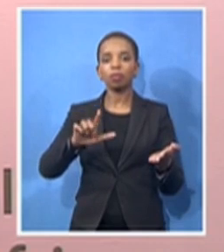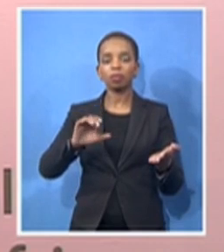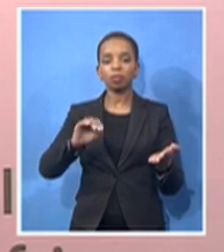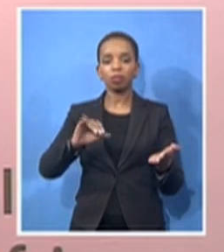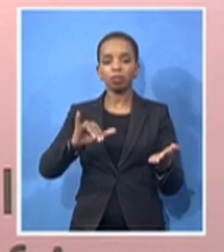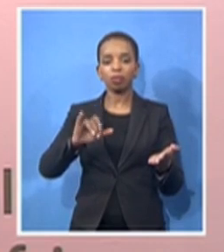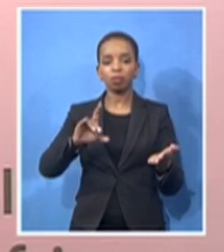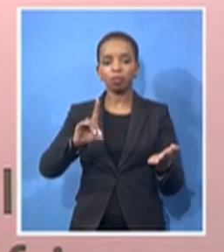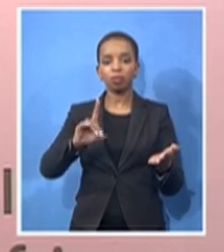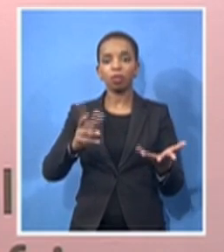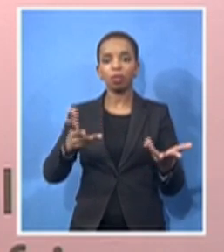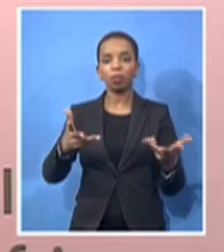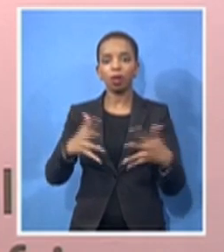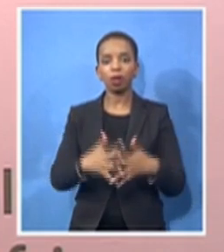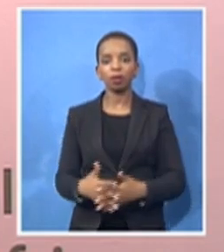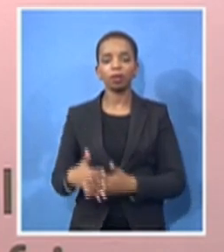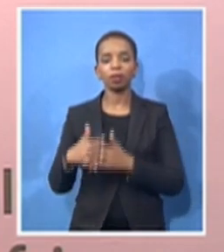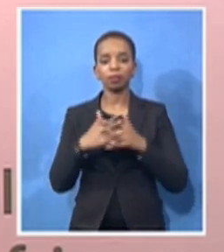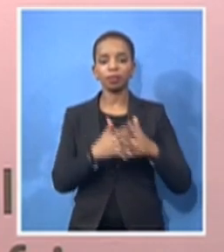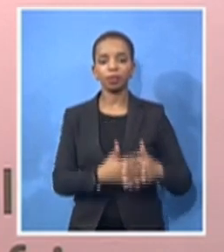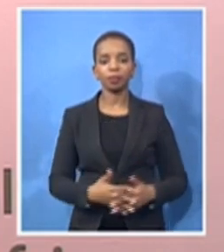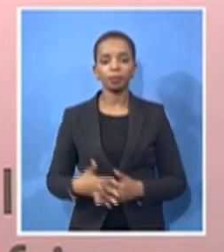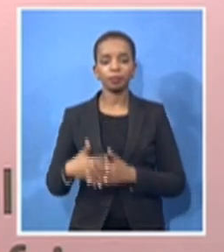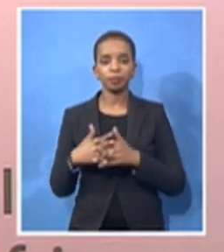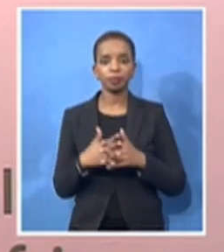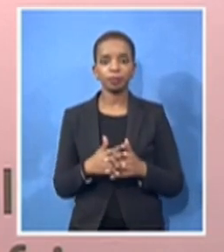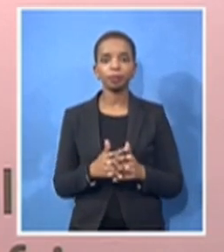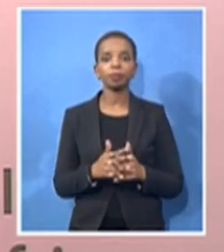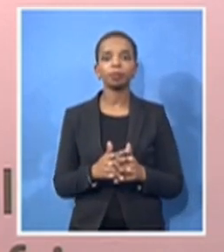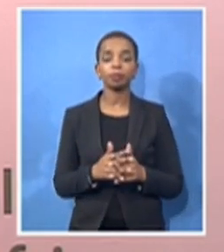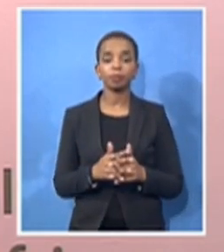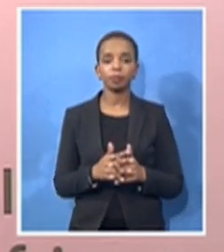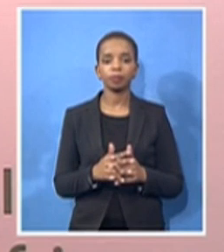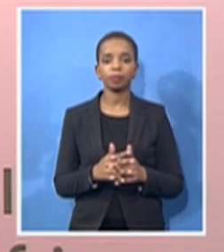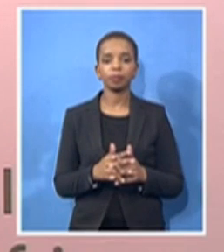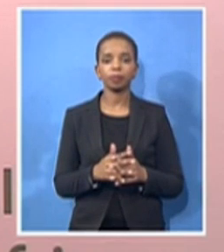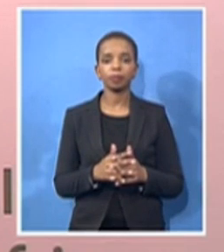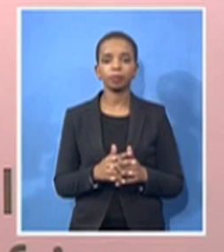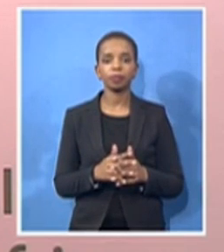His death is a dark mark in the history of